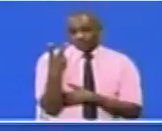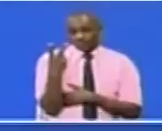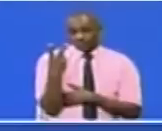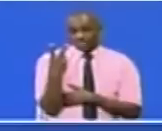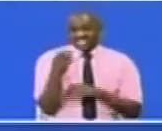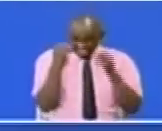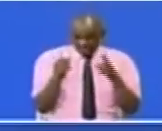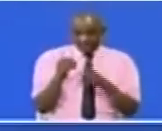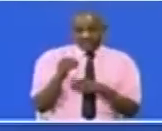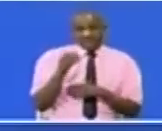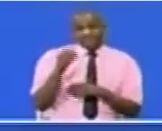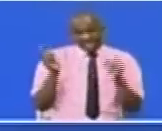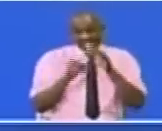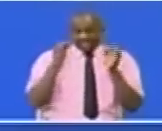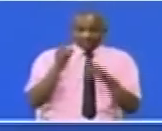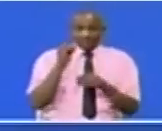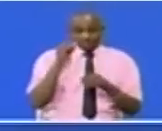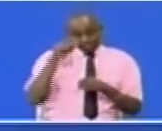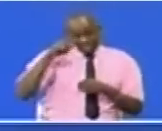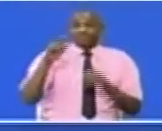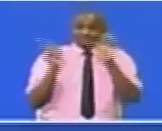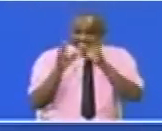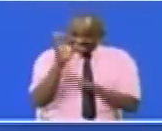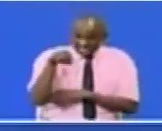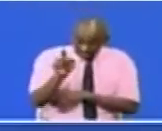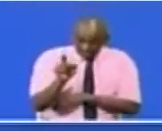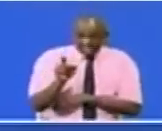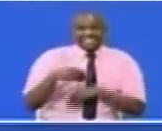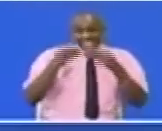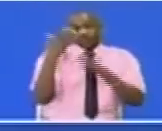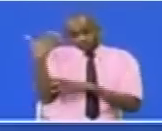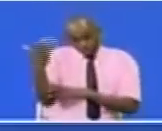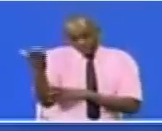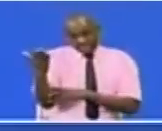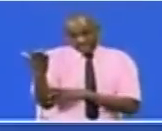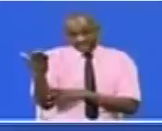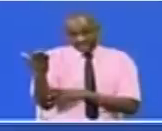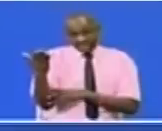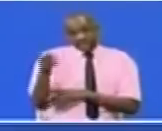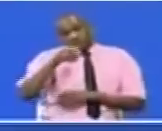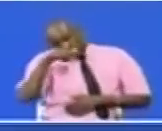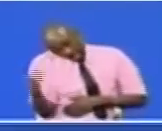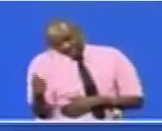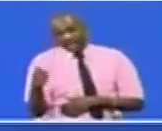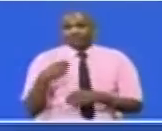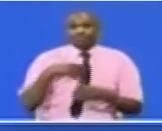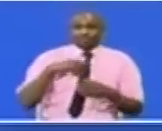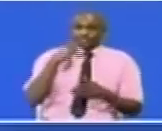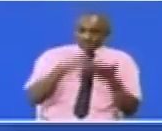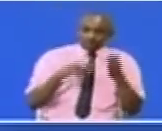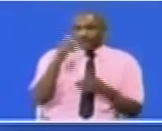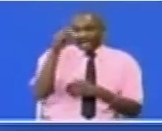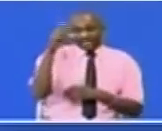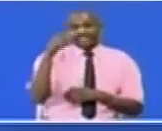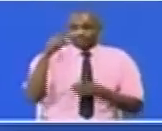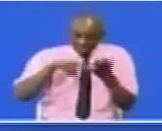if the PS or the ministry, sorry, if the minister is giving a document to WADA claiming that there's something that is